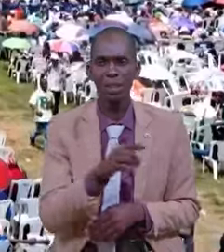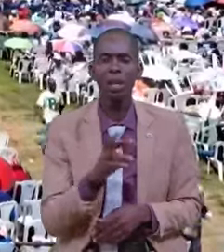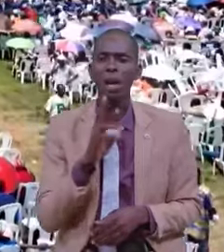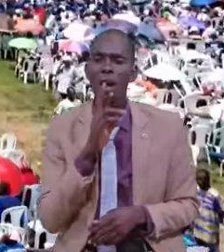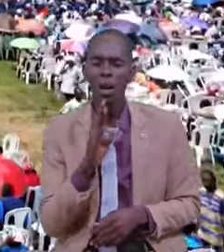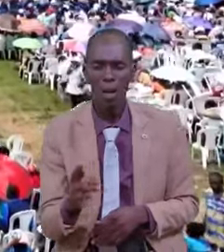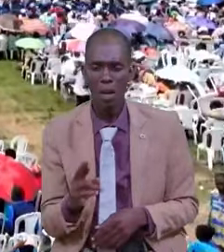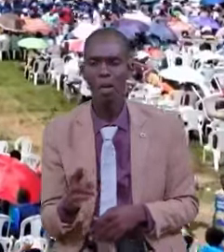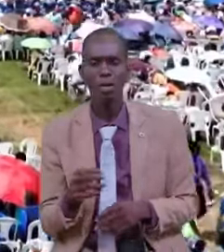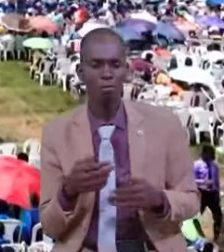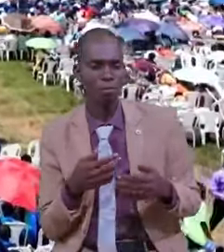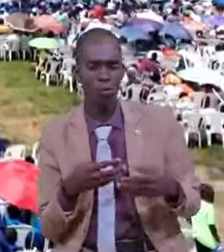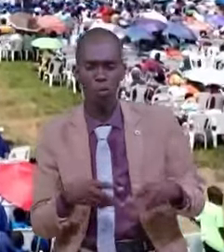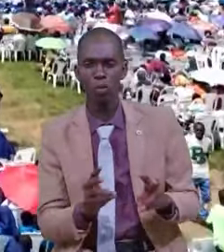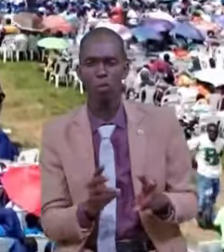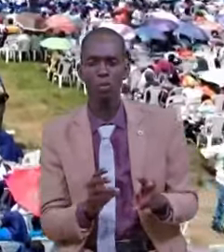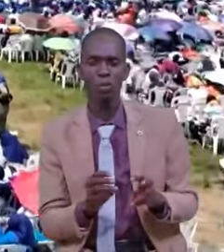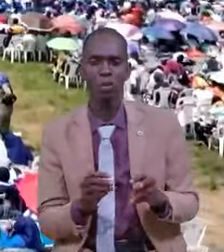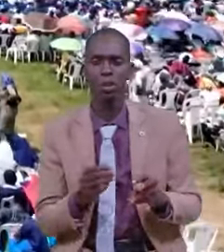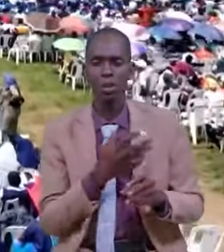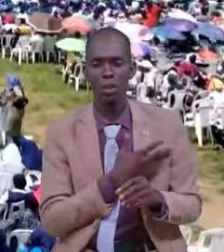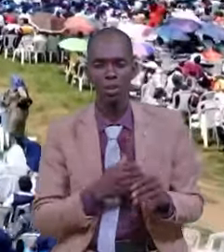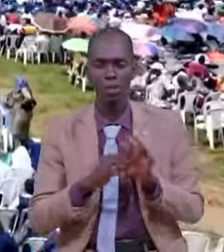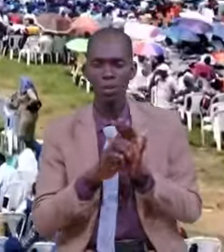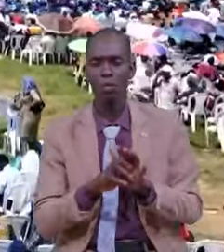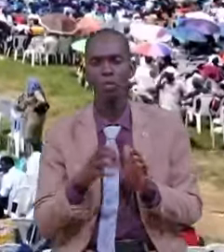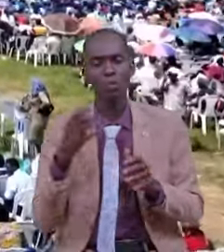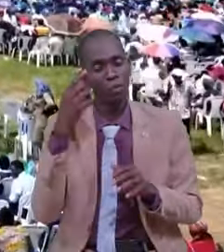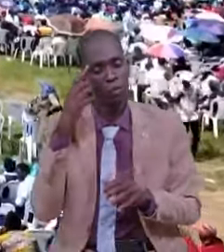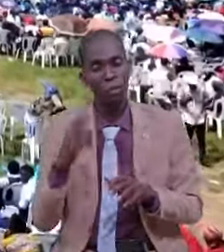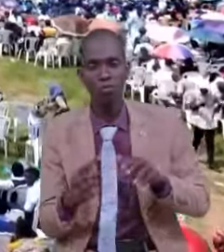and models for championship? Championship C,